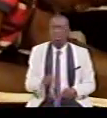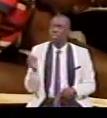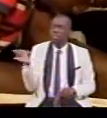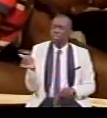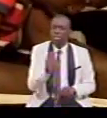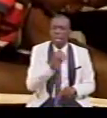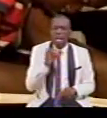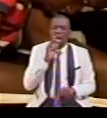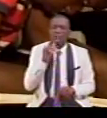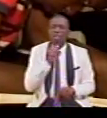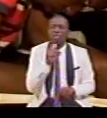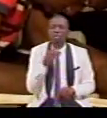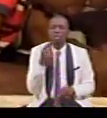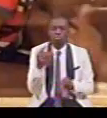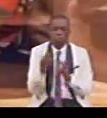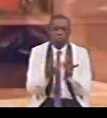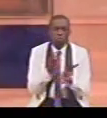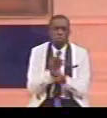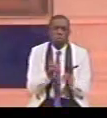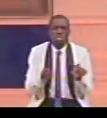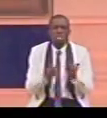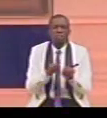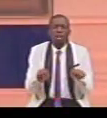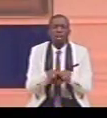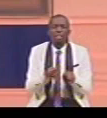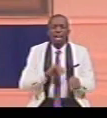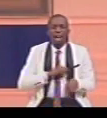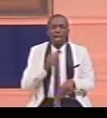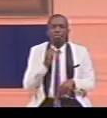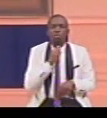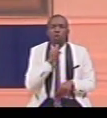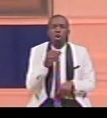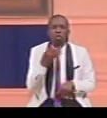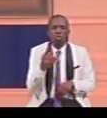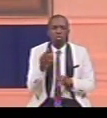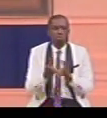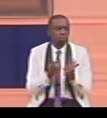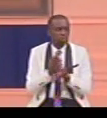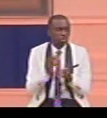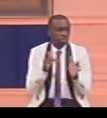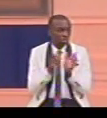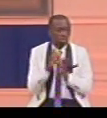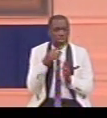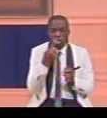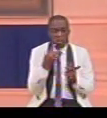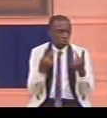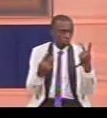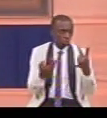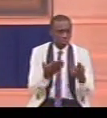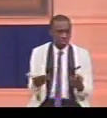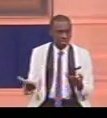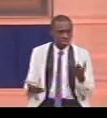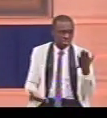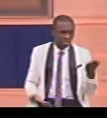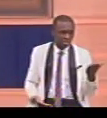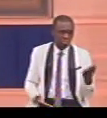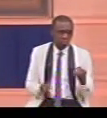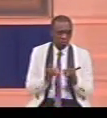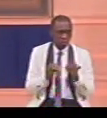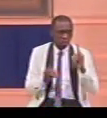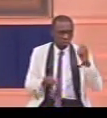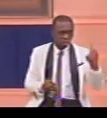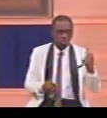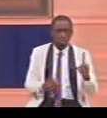as I am not of the world see what Jesus comes to say there are two things they're number one the True Believers